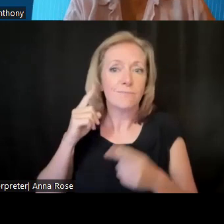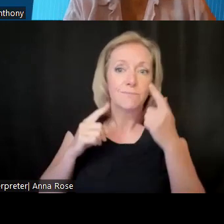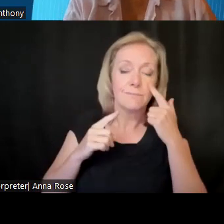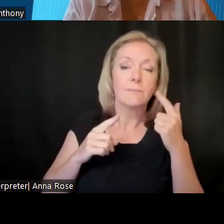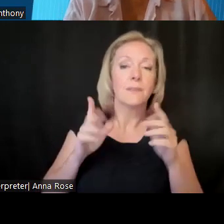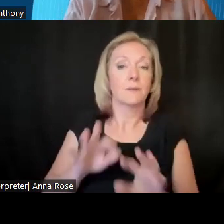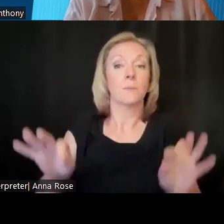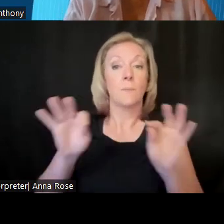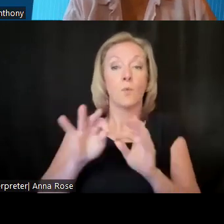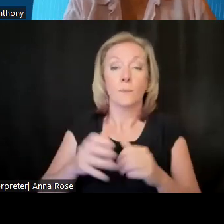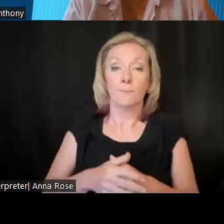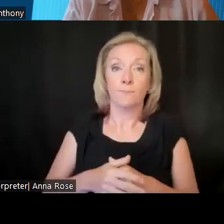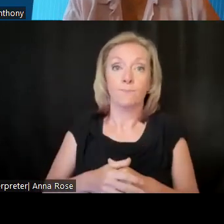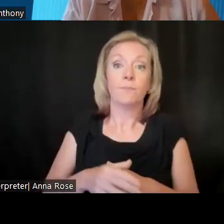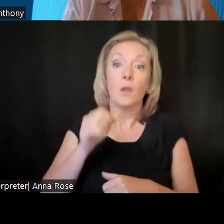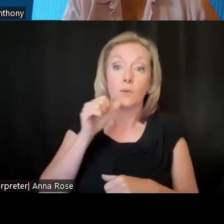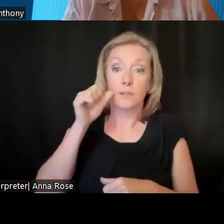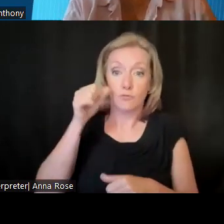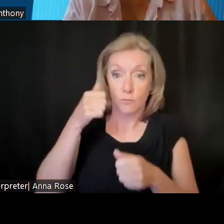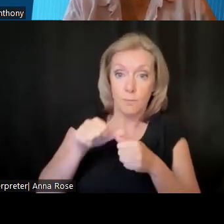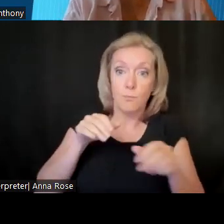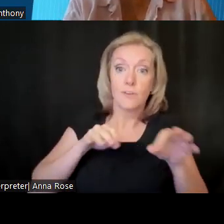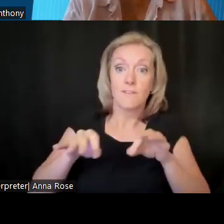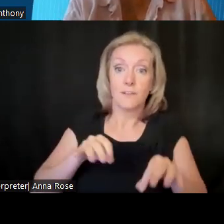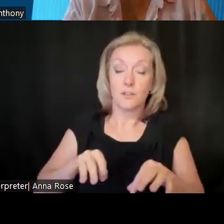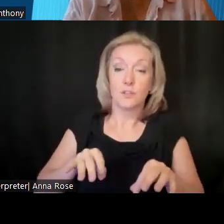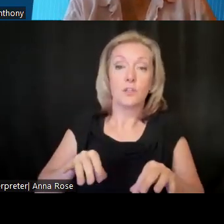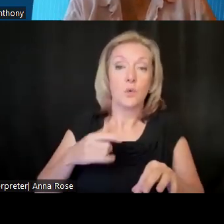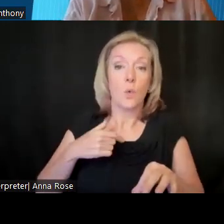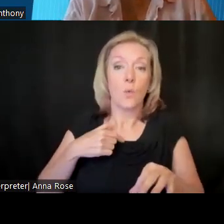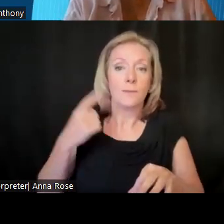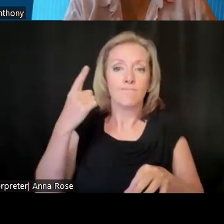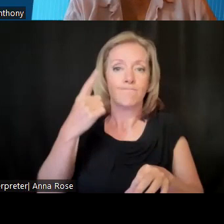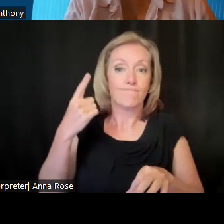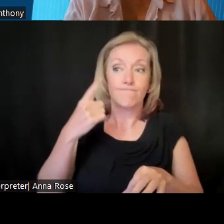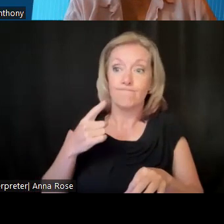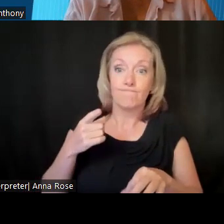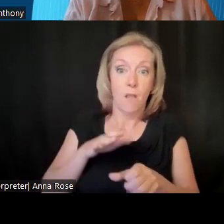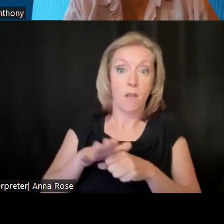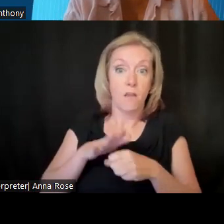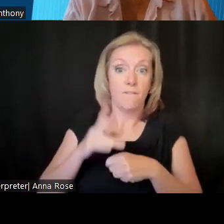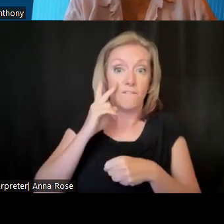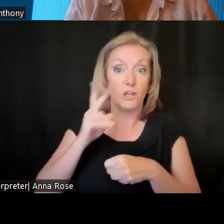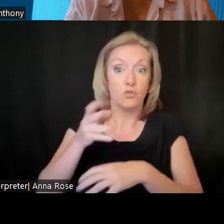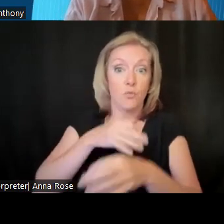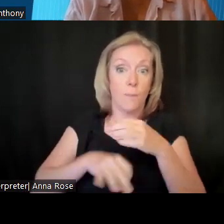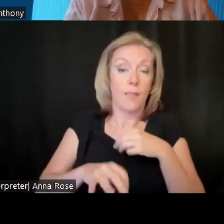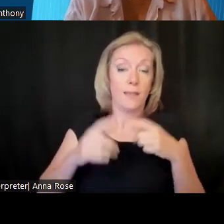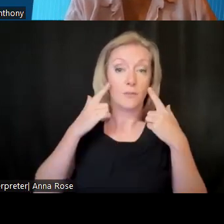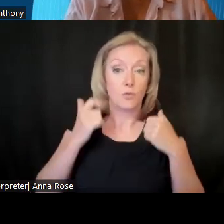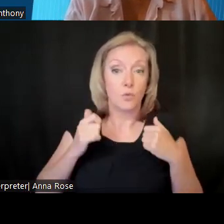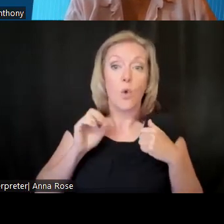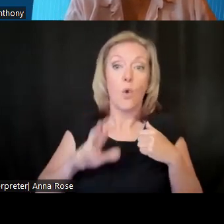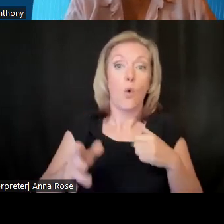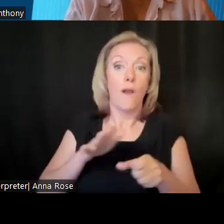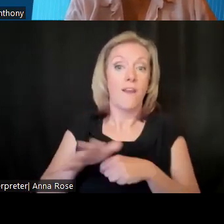when we did our definition, we asked, does the learner have enough vision to compensate for his lack of hearing? Does the learner have enough hearing